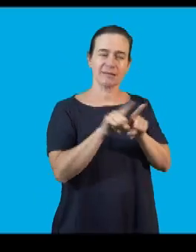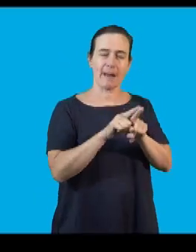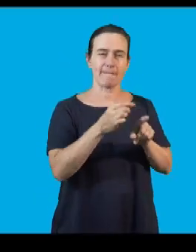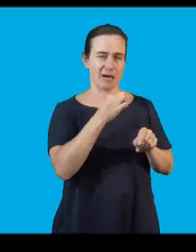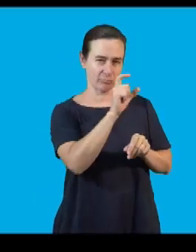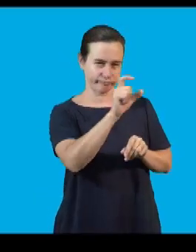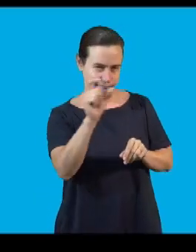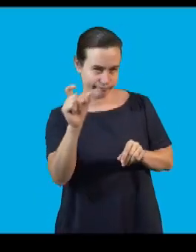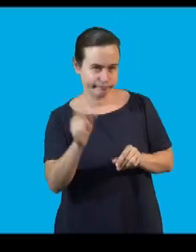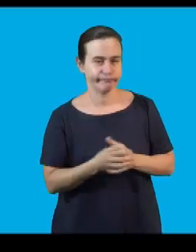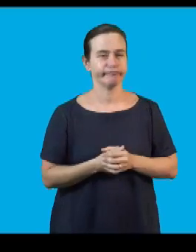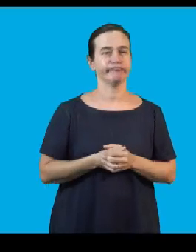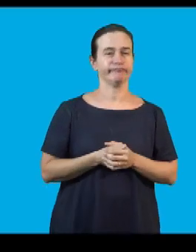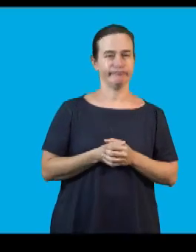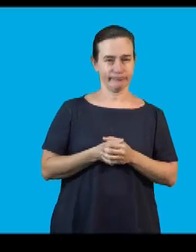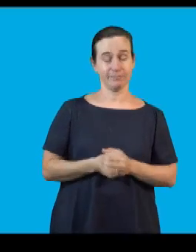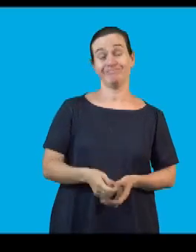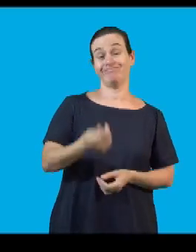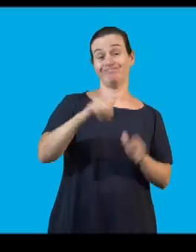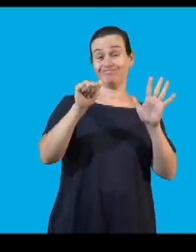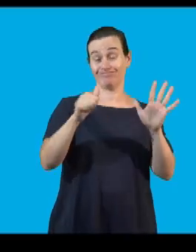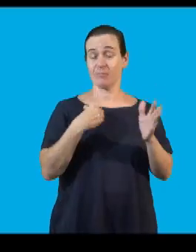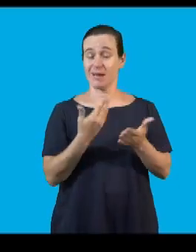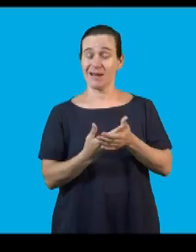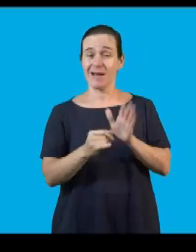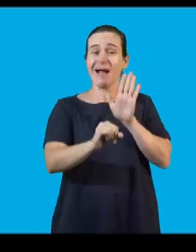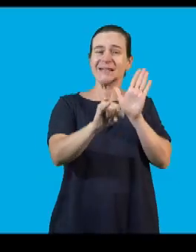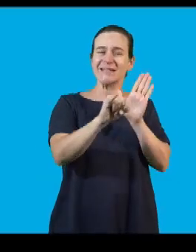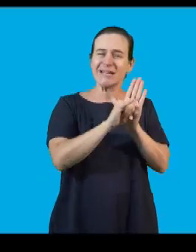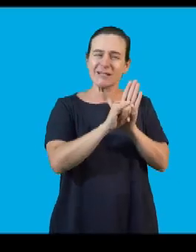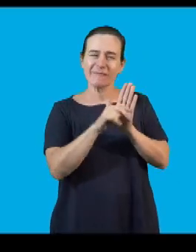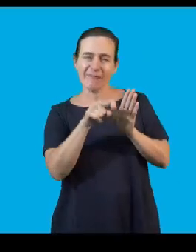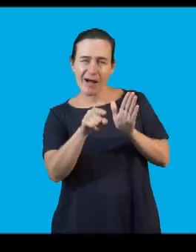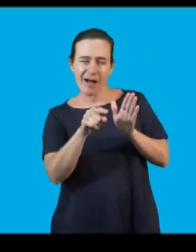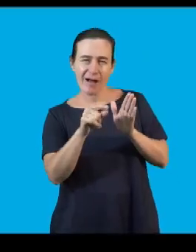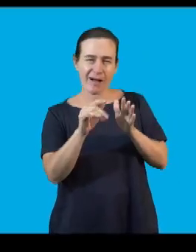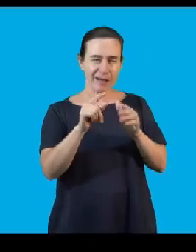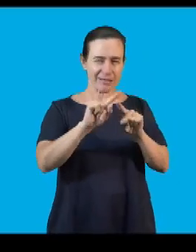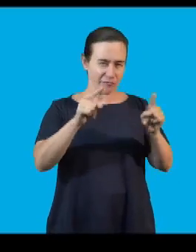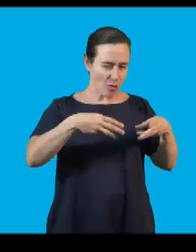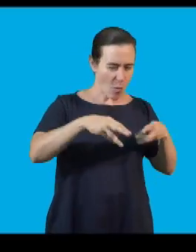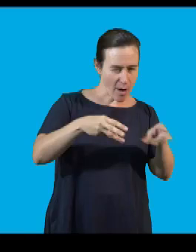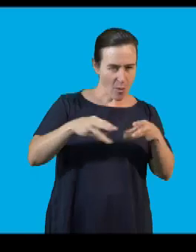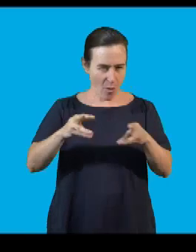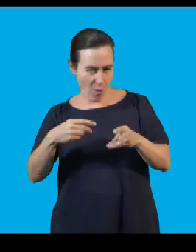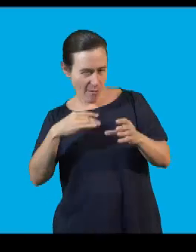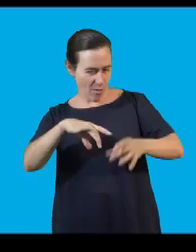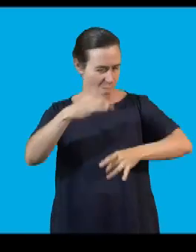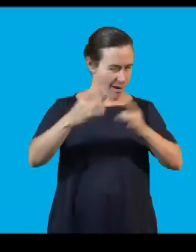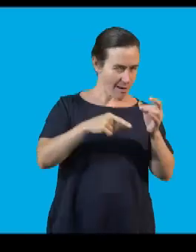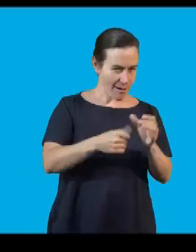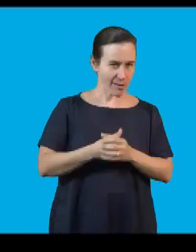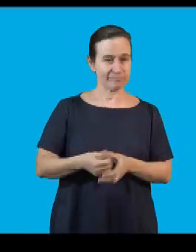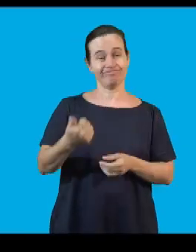cues when analyzing cartoons. Also, you'll be able to identify techniques while you're